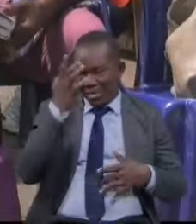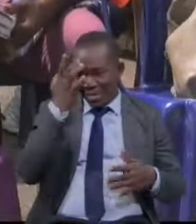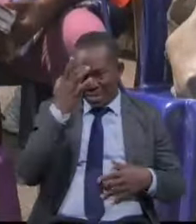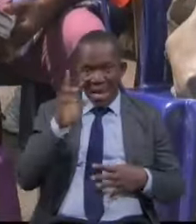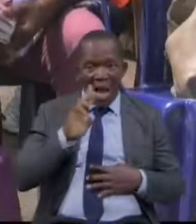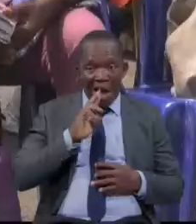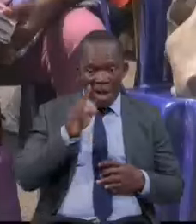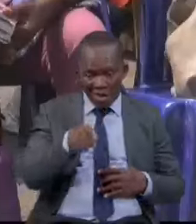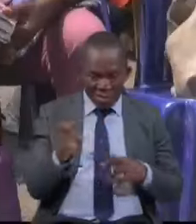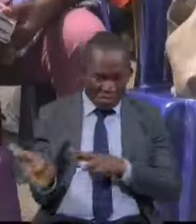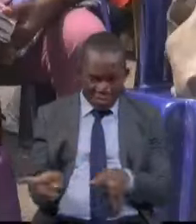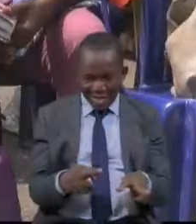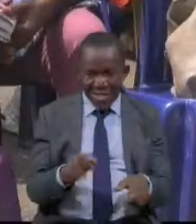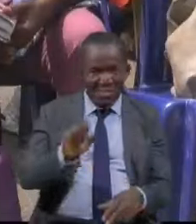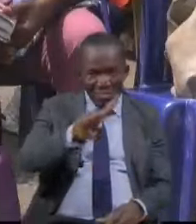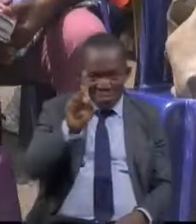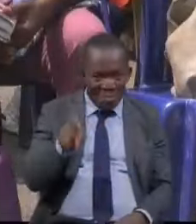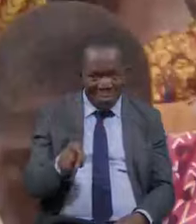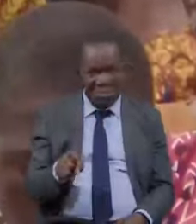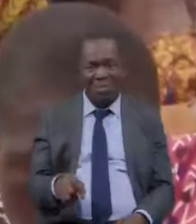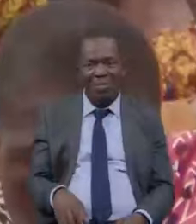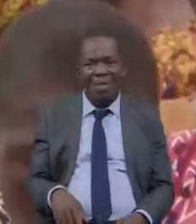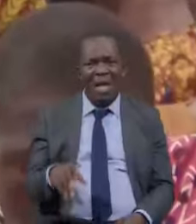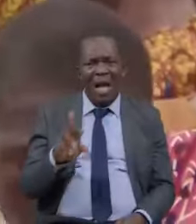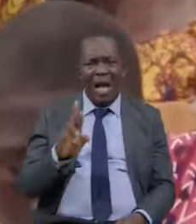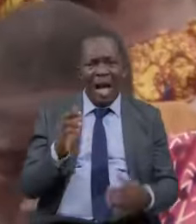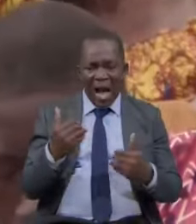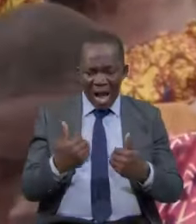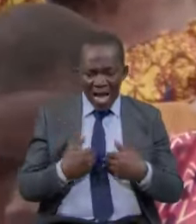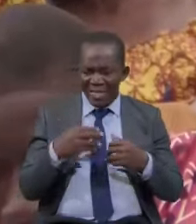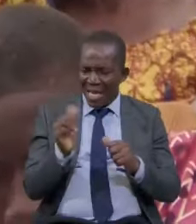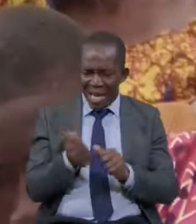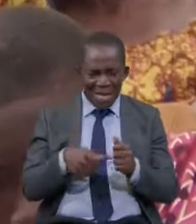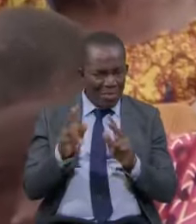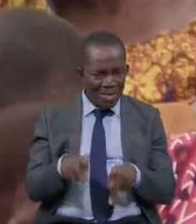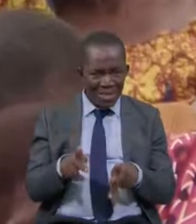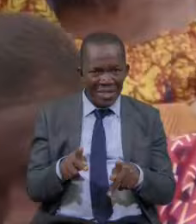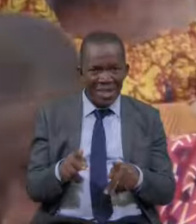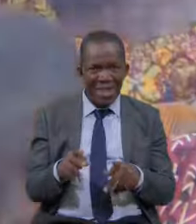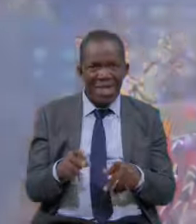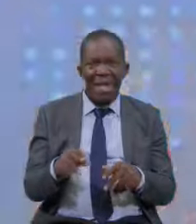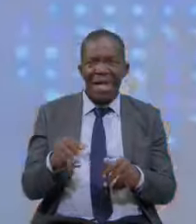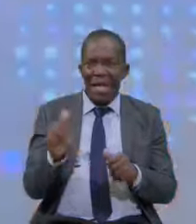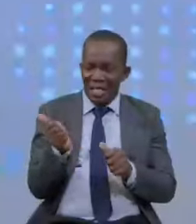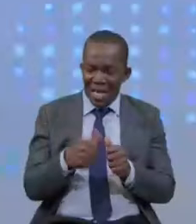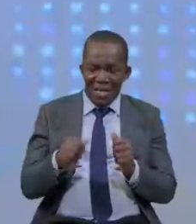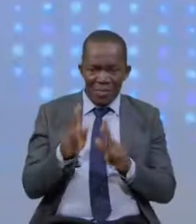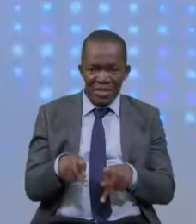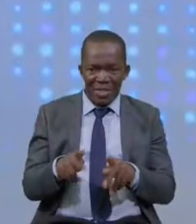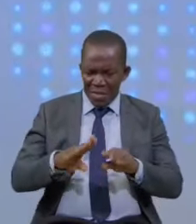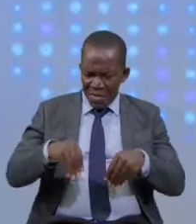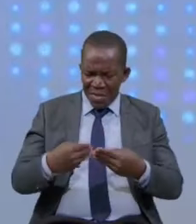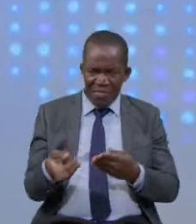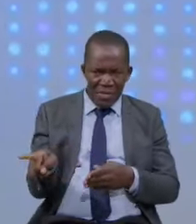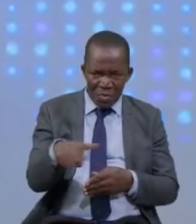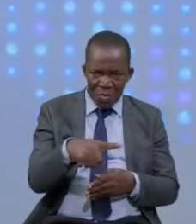Has anybody ever given you a book? As he gave, just one, he said, this will benefit brother